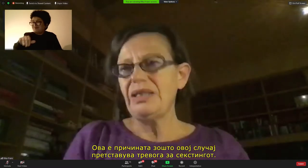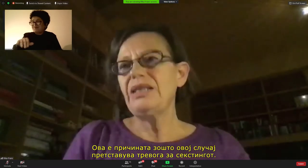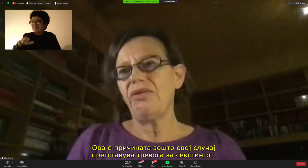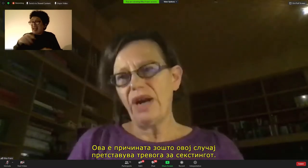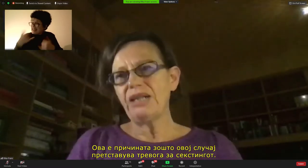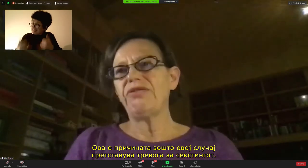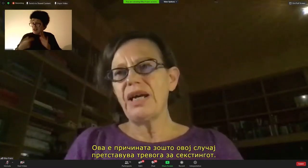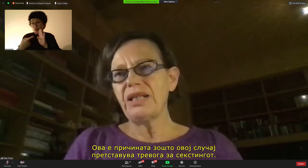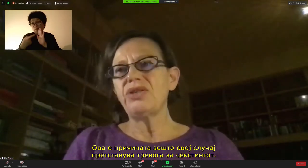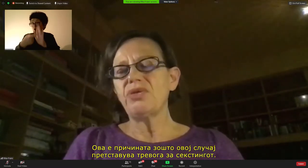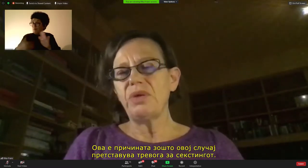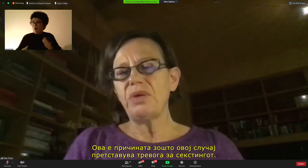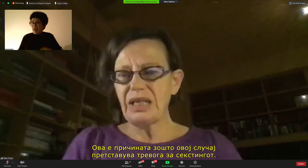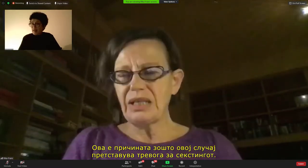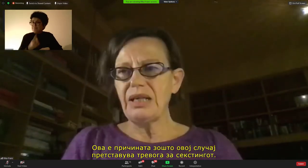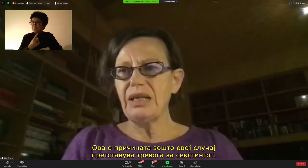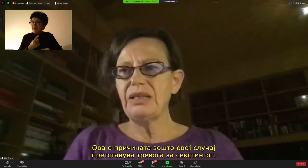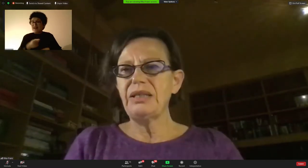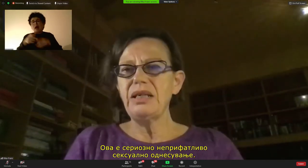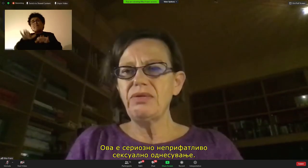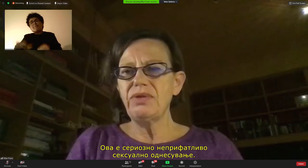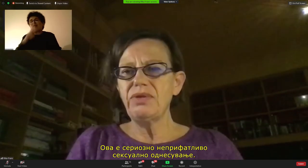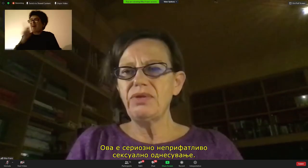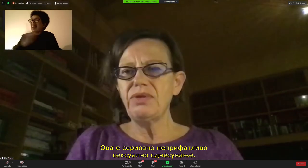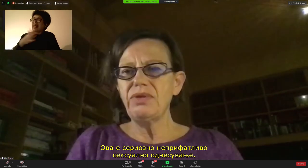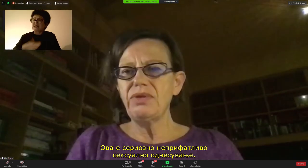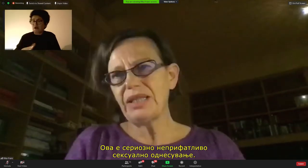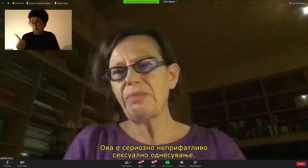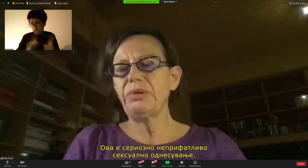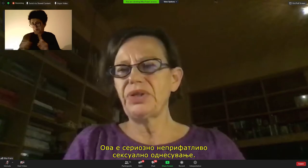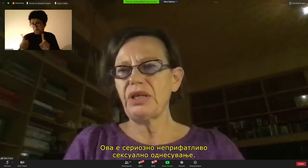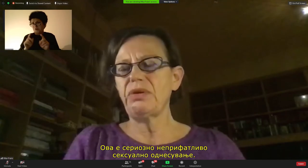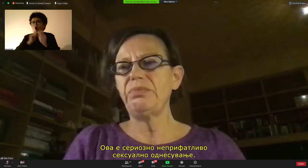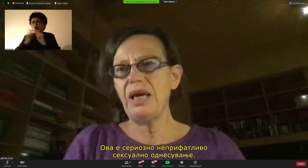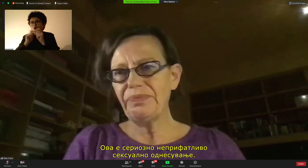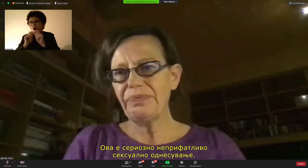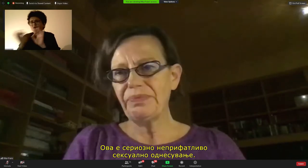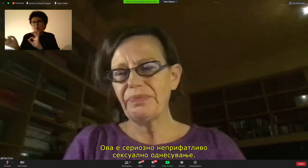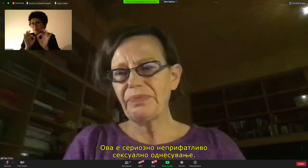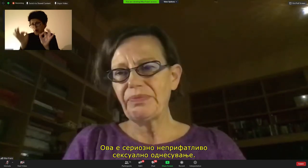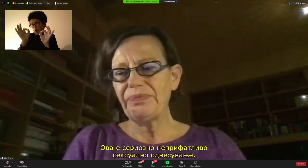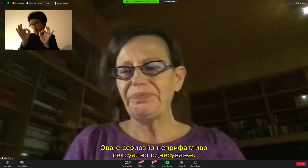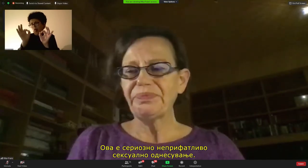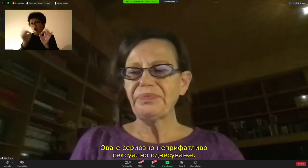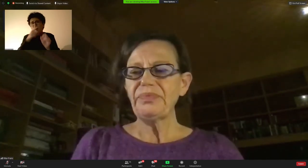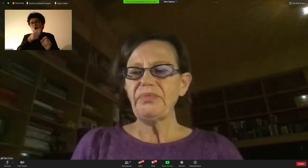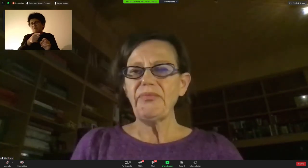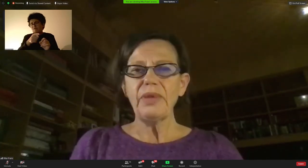why this is a red flag situation of sexting. It's seriously unacceptable sexual behavior.